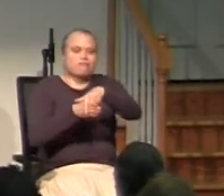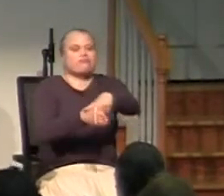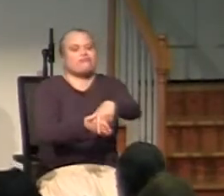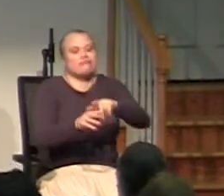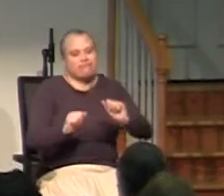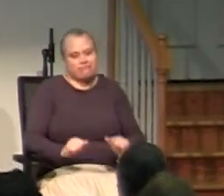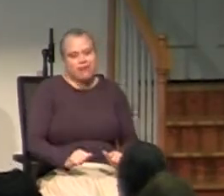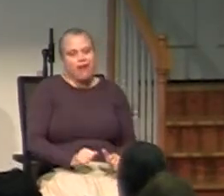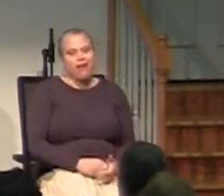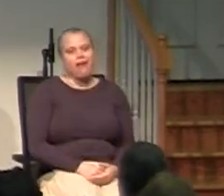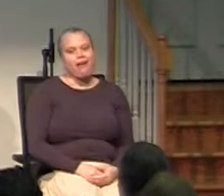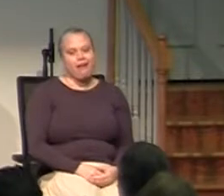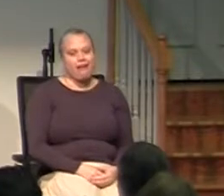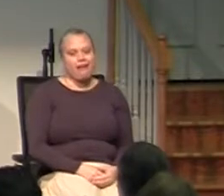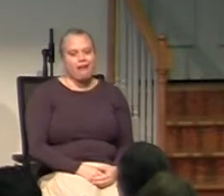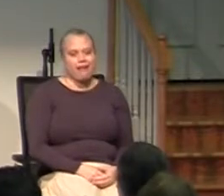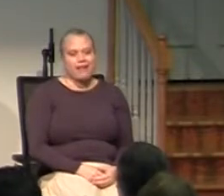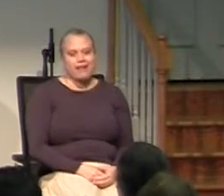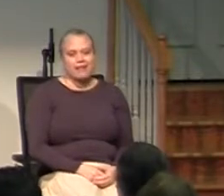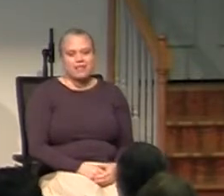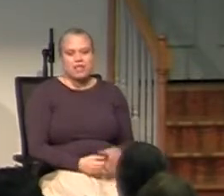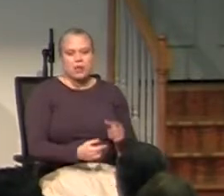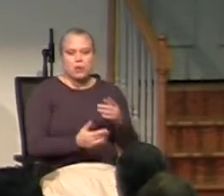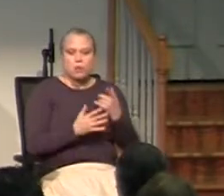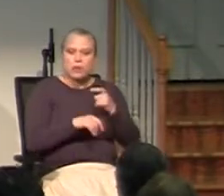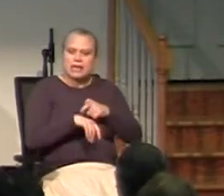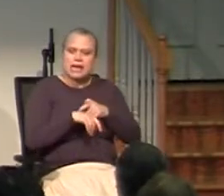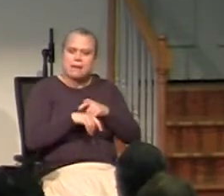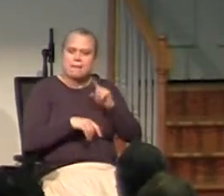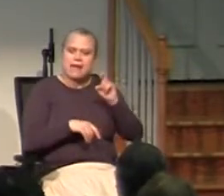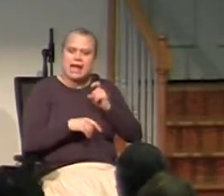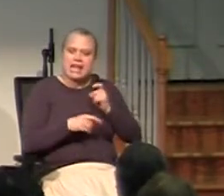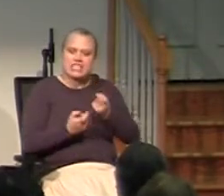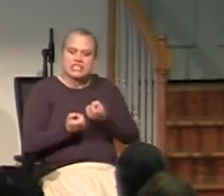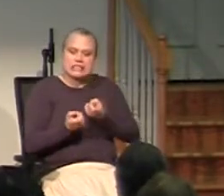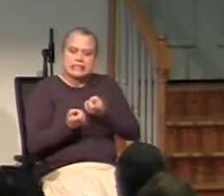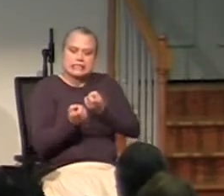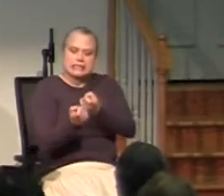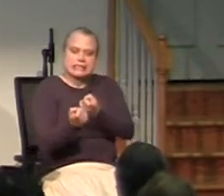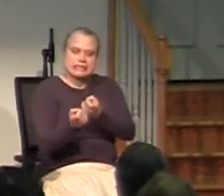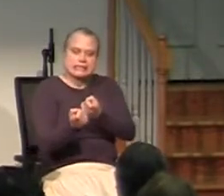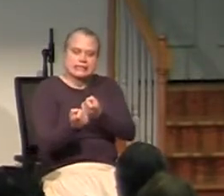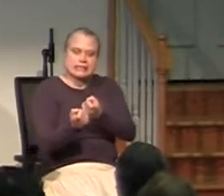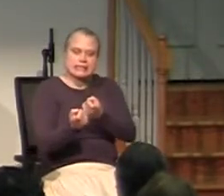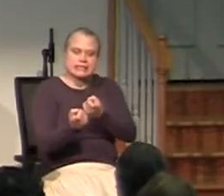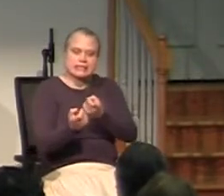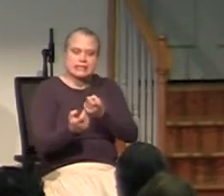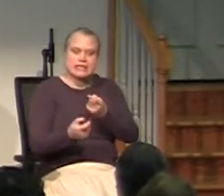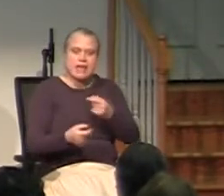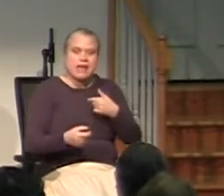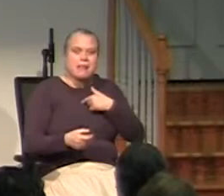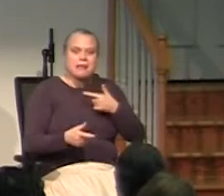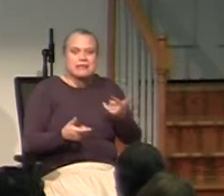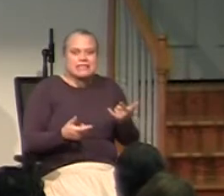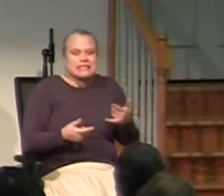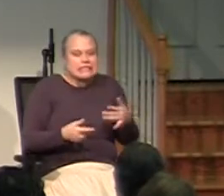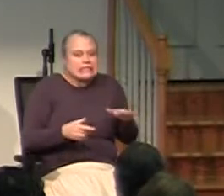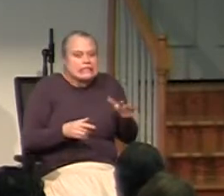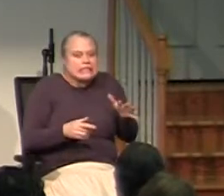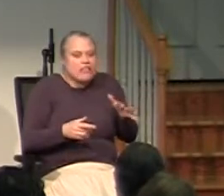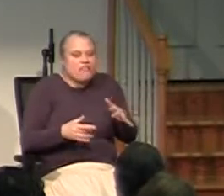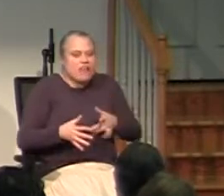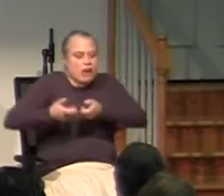bicycle. There was a time I hadn't skied for 20 years, and I was a little bit afraid to go up on the